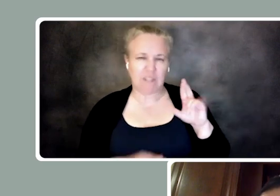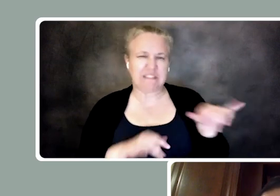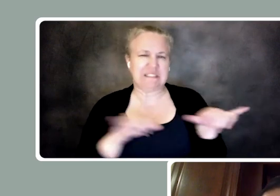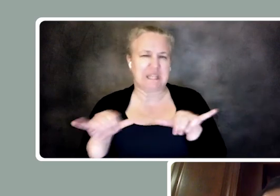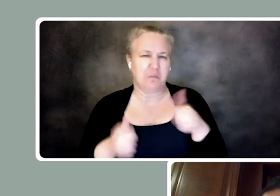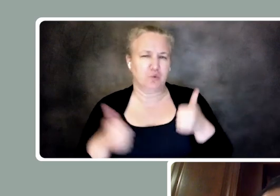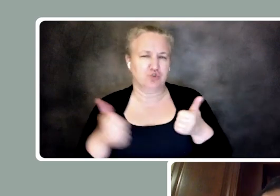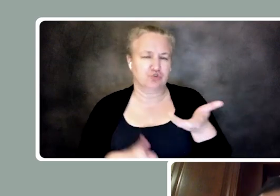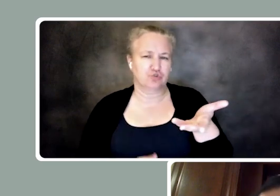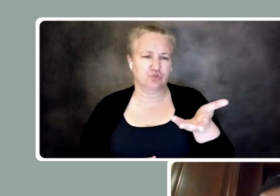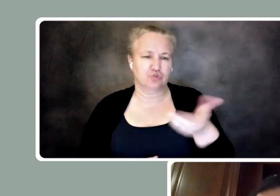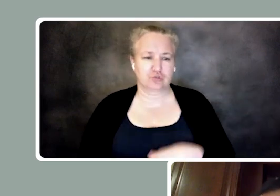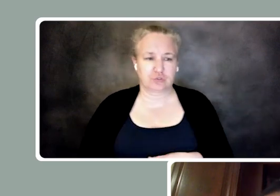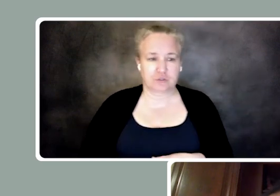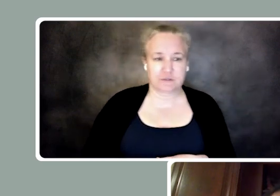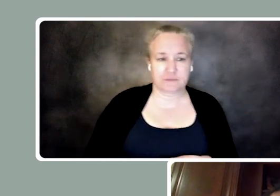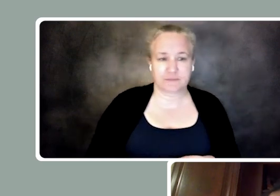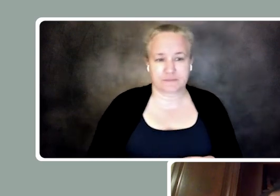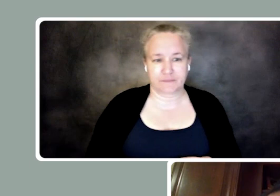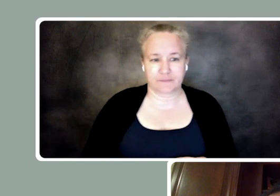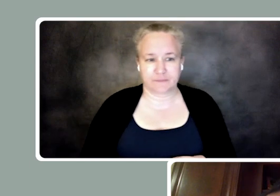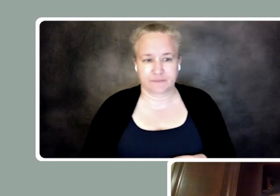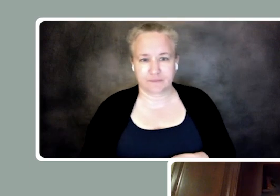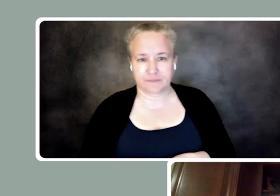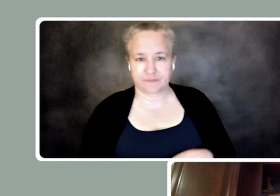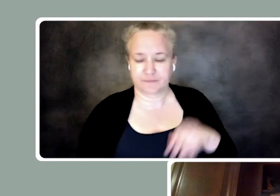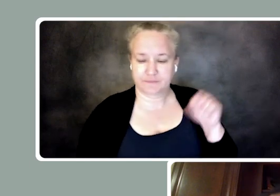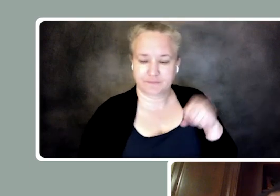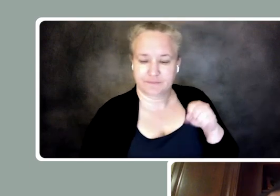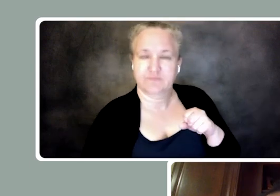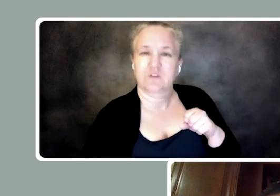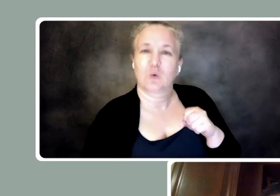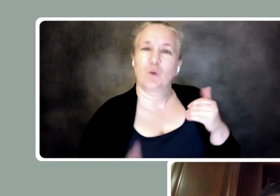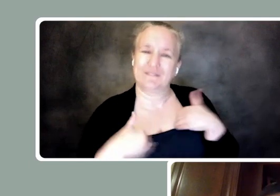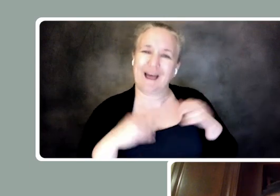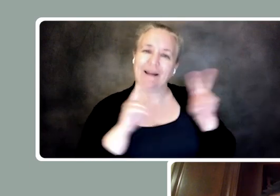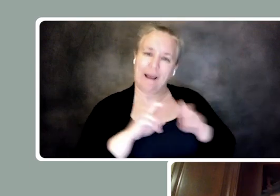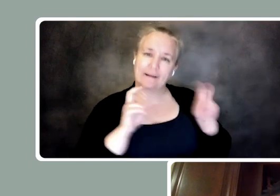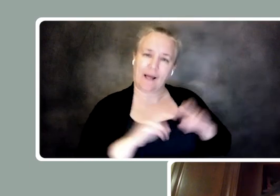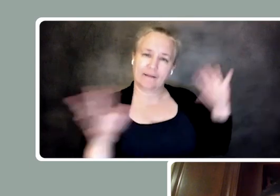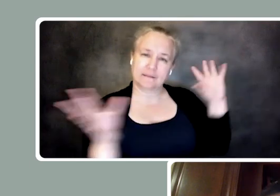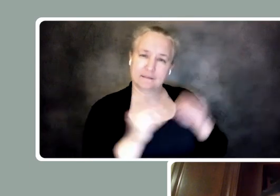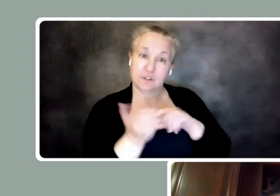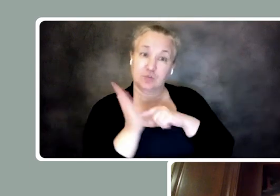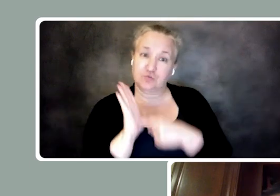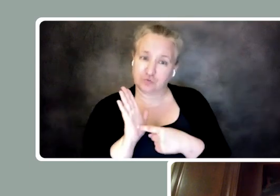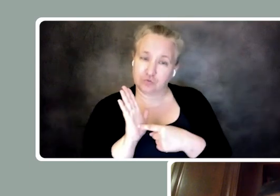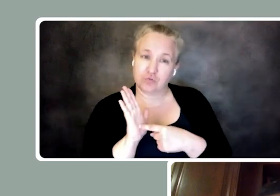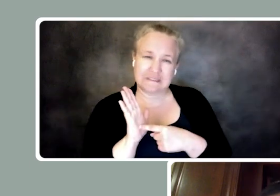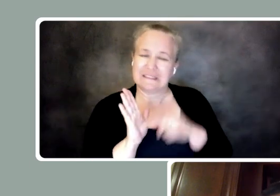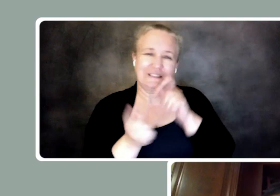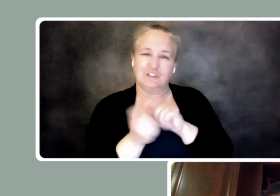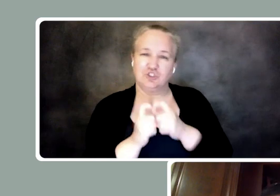so why are there 3? Right. So there have been retrospective analysis which have shown that dose reductions does not change